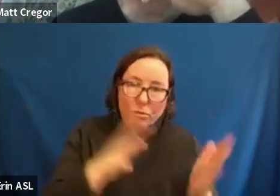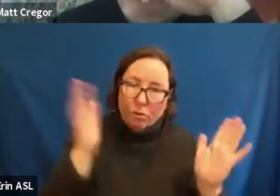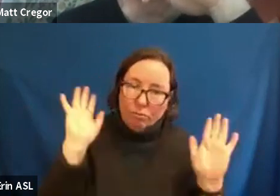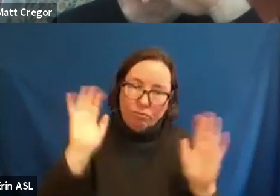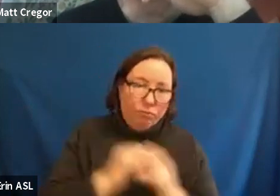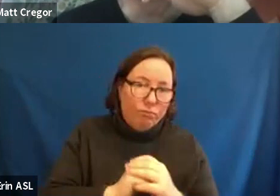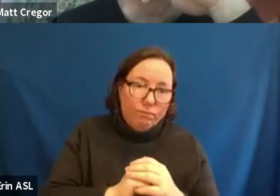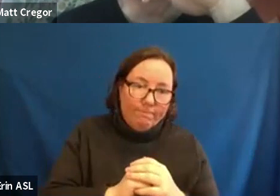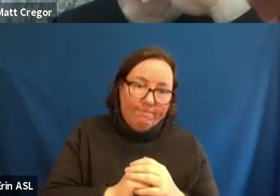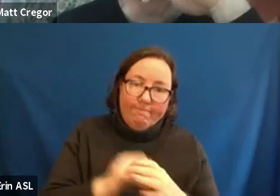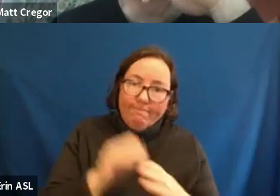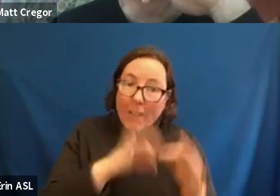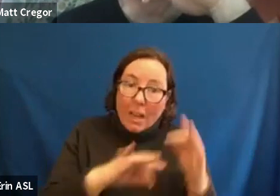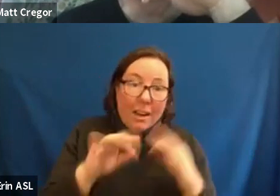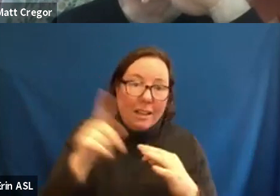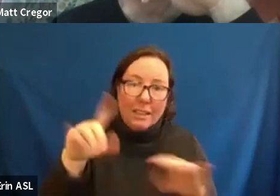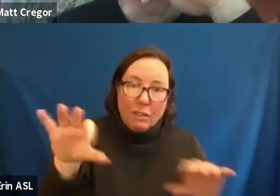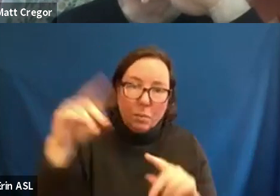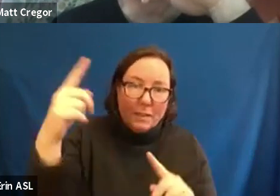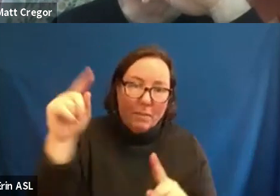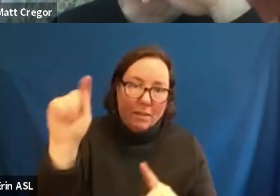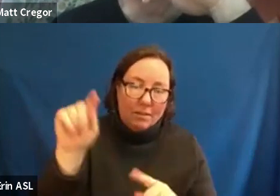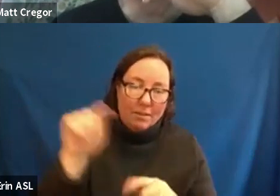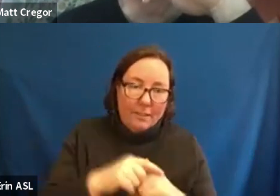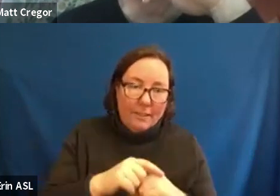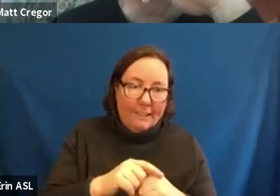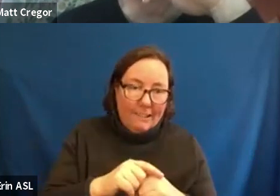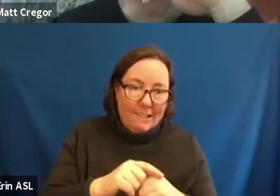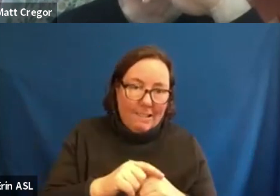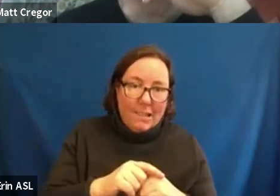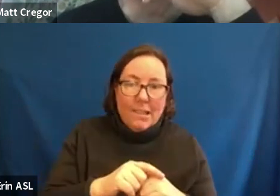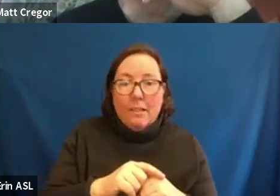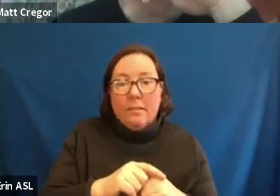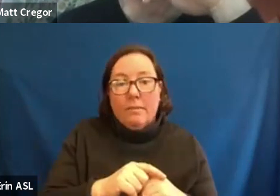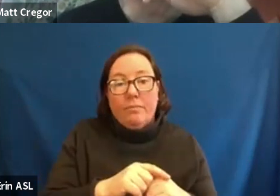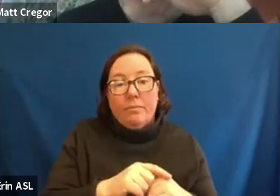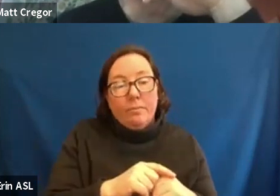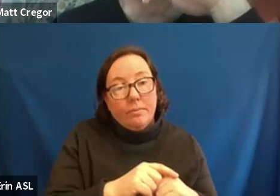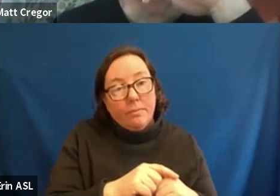So there would have to be action on the part of the school committee to do something different.